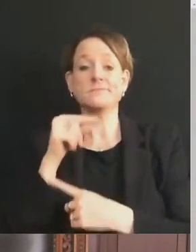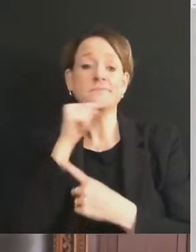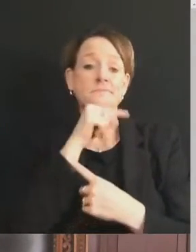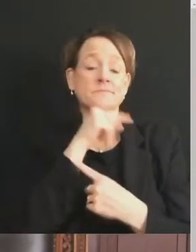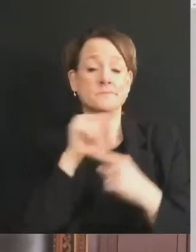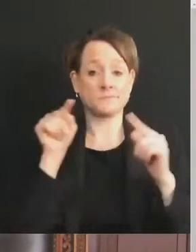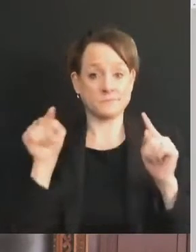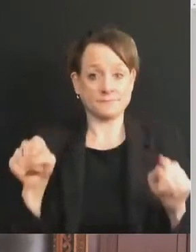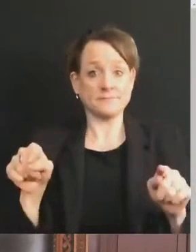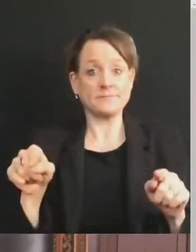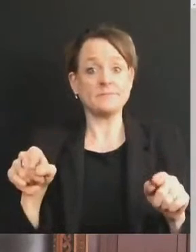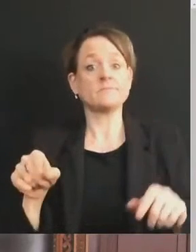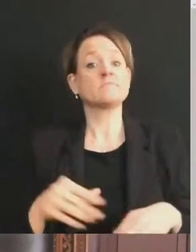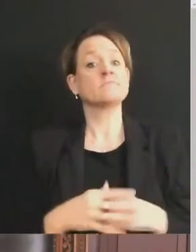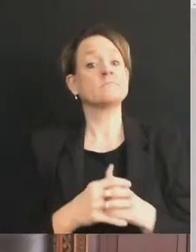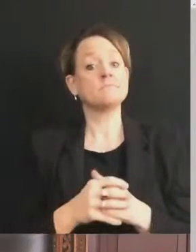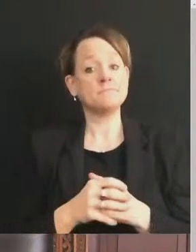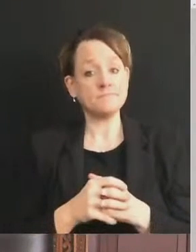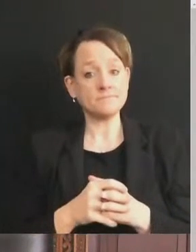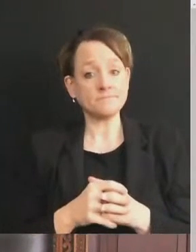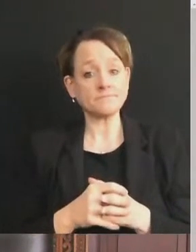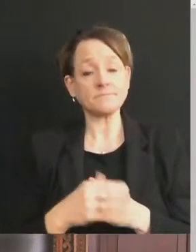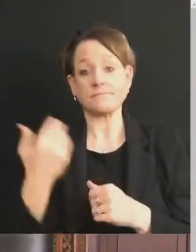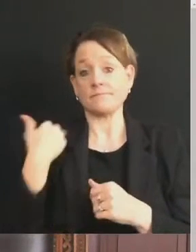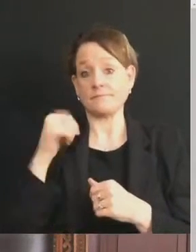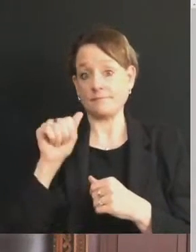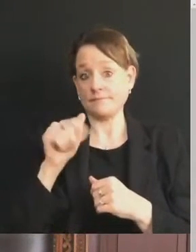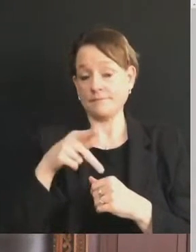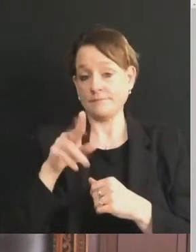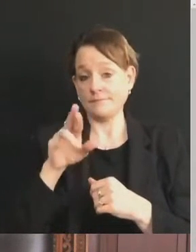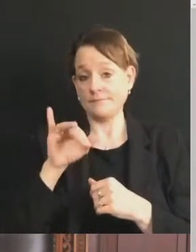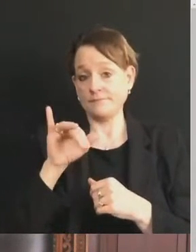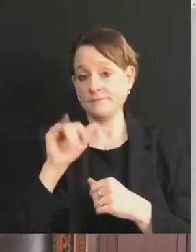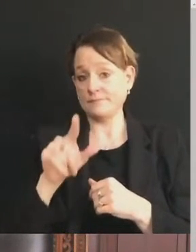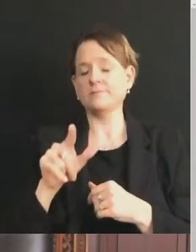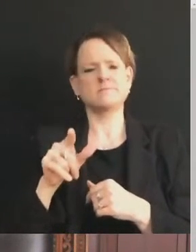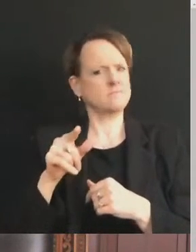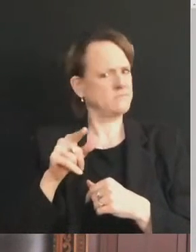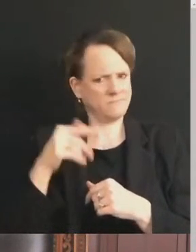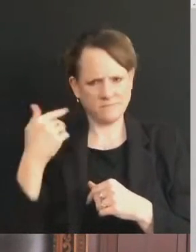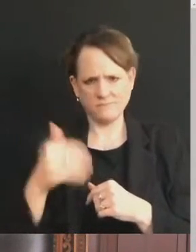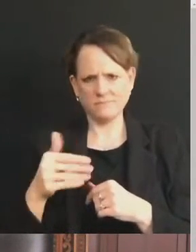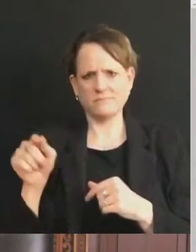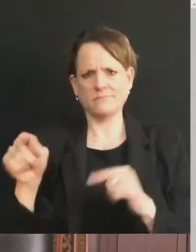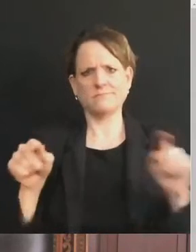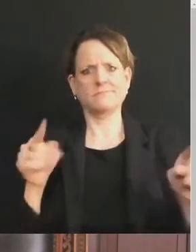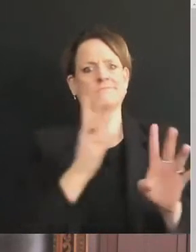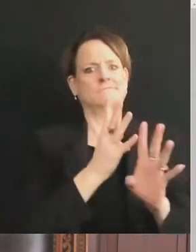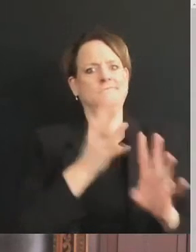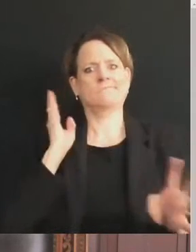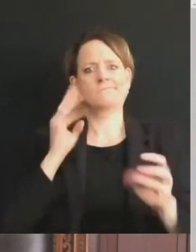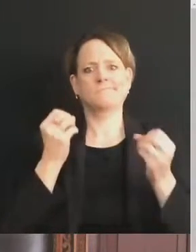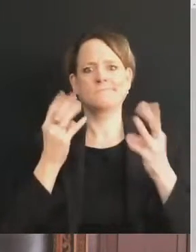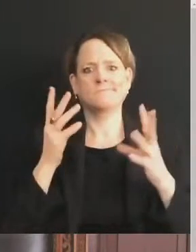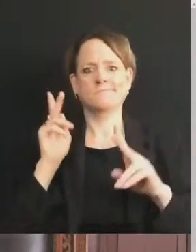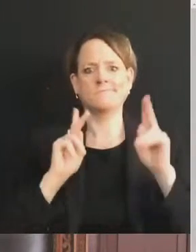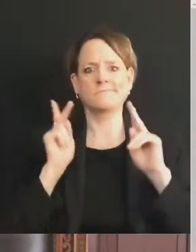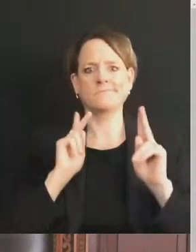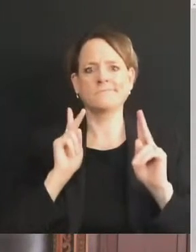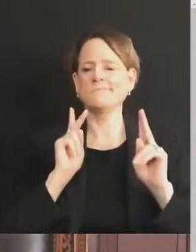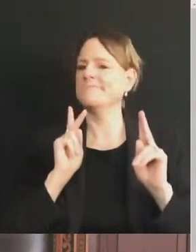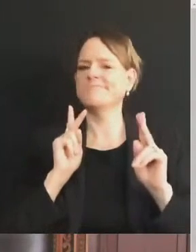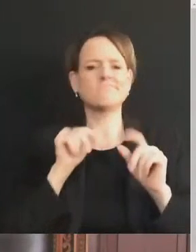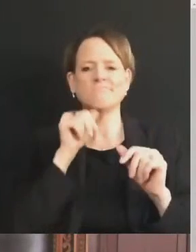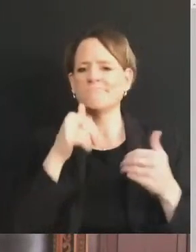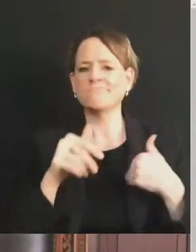in line, and it was much more difficult to socially distant. And now